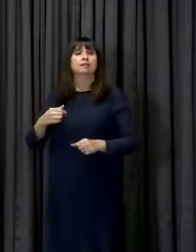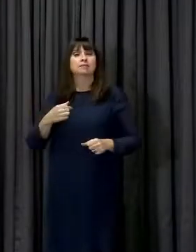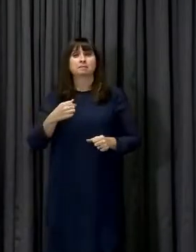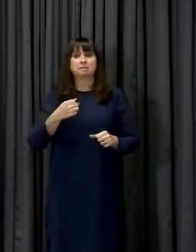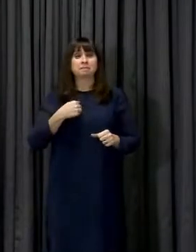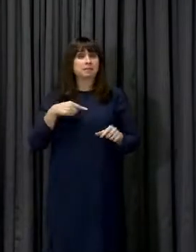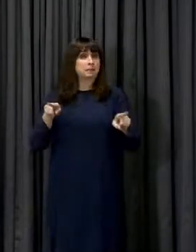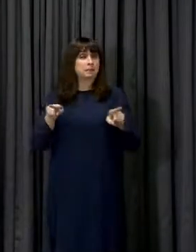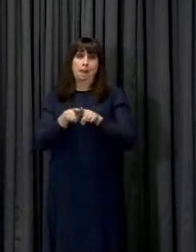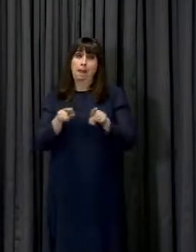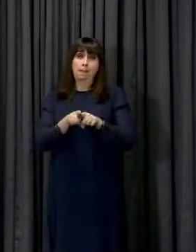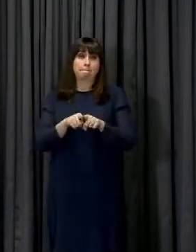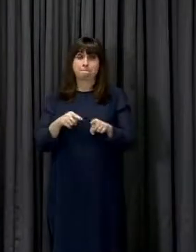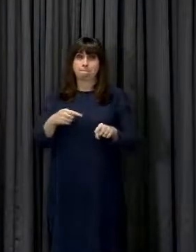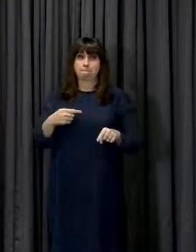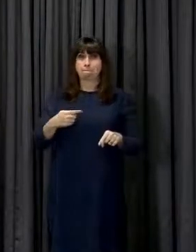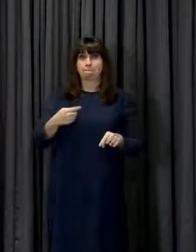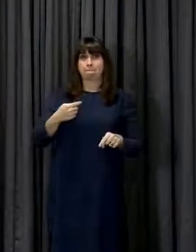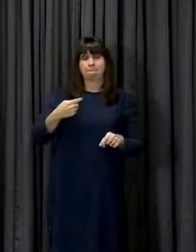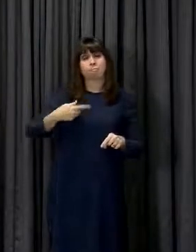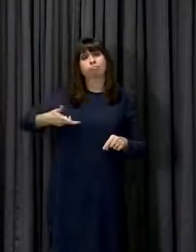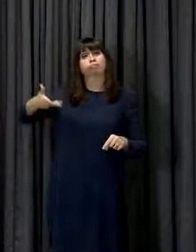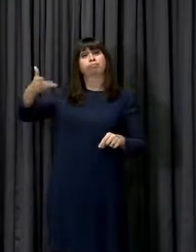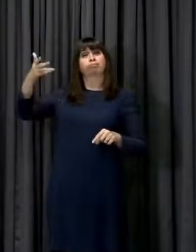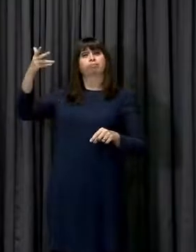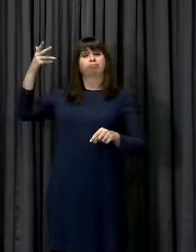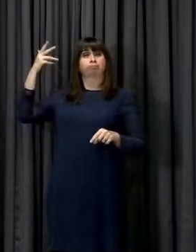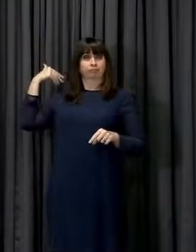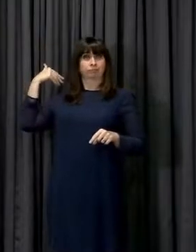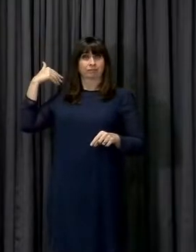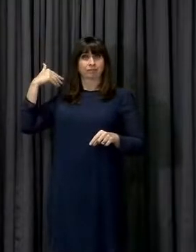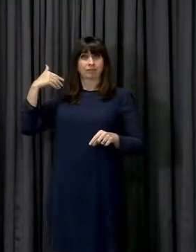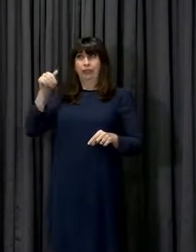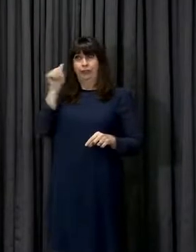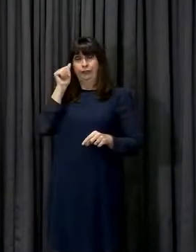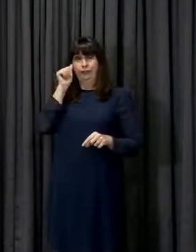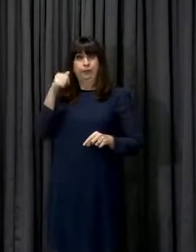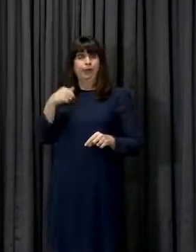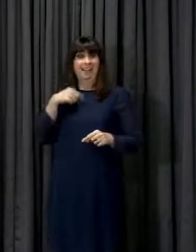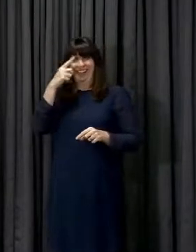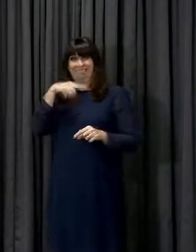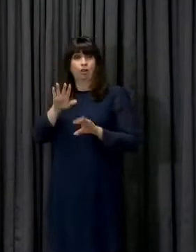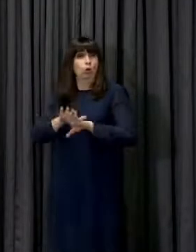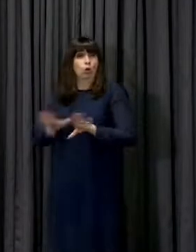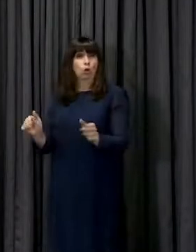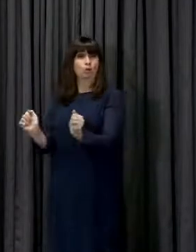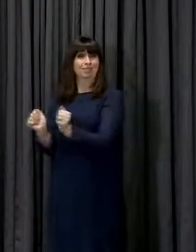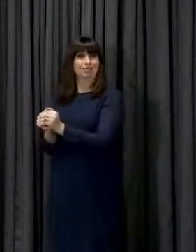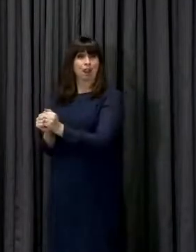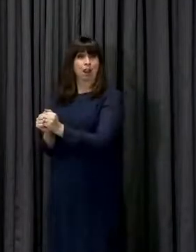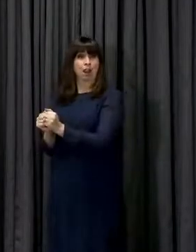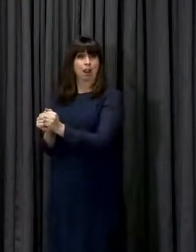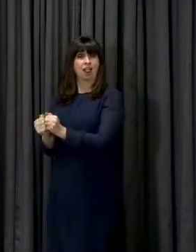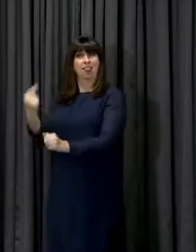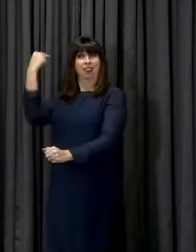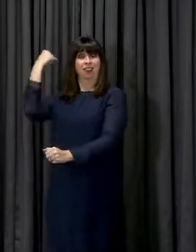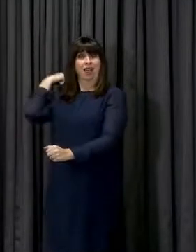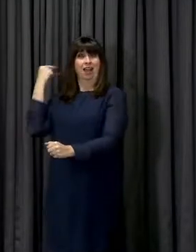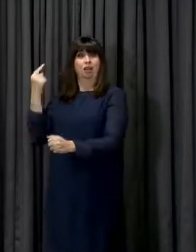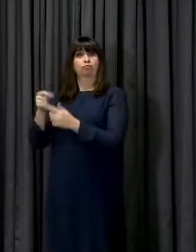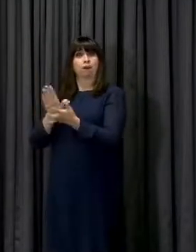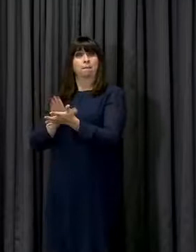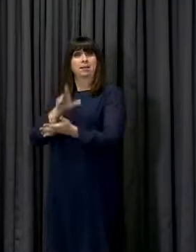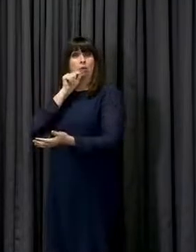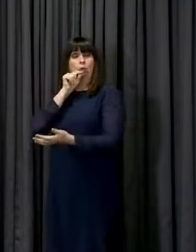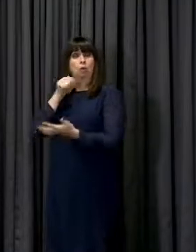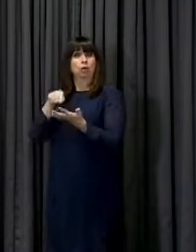have had when we had this conversation previously in the run-up to potential no-deal scenarios when Theresa May was a Prime Minister.